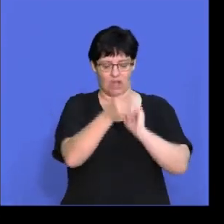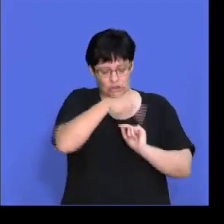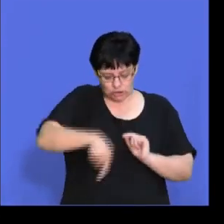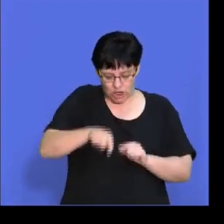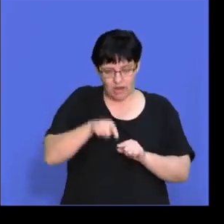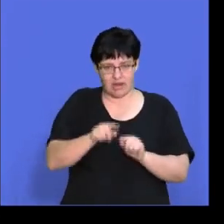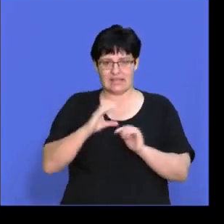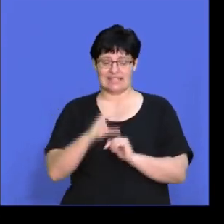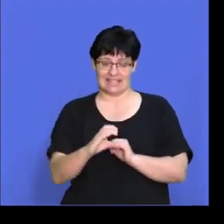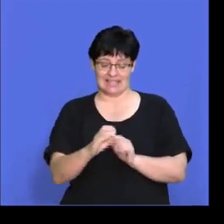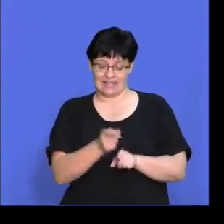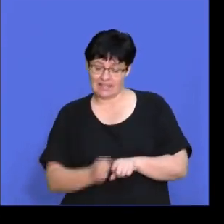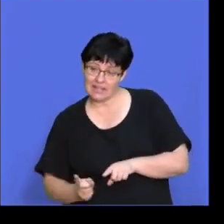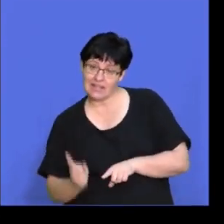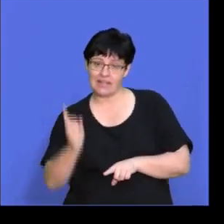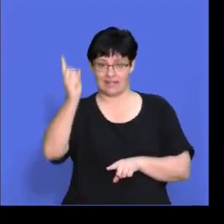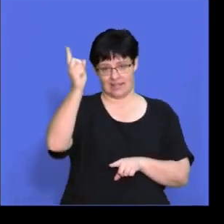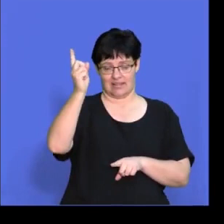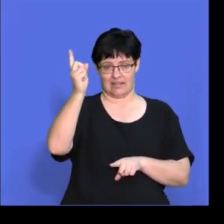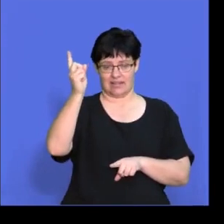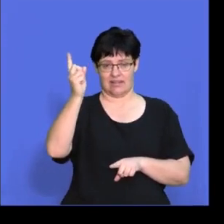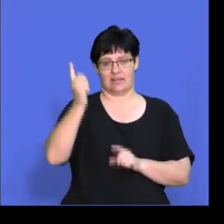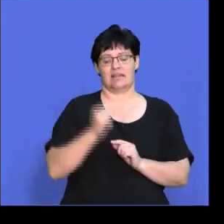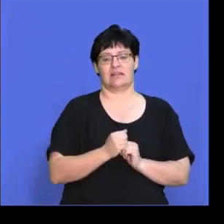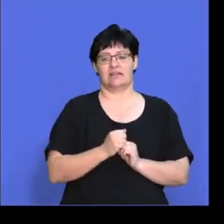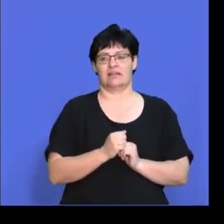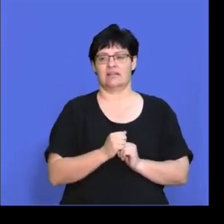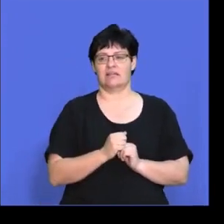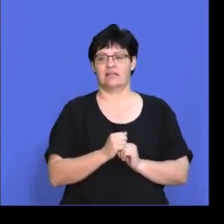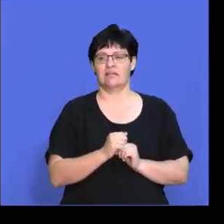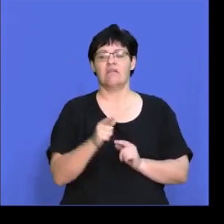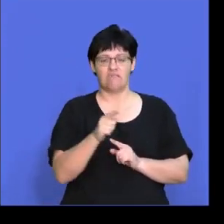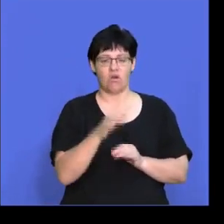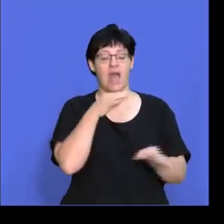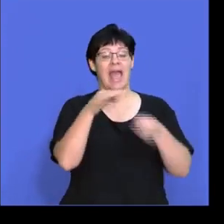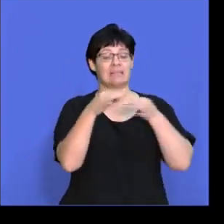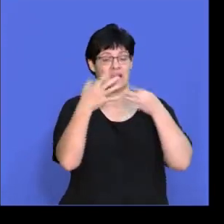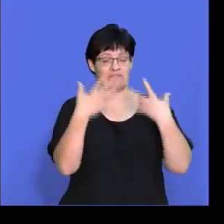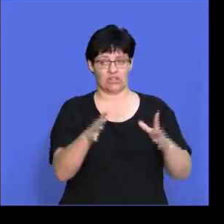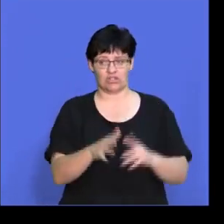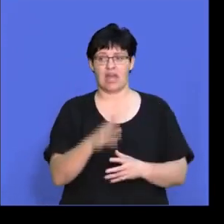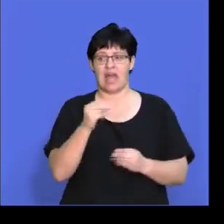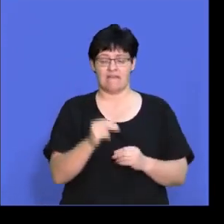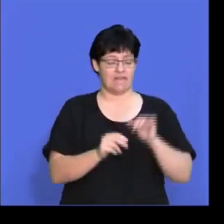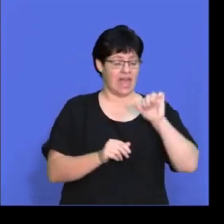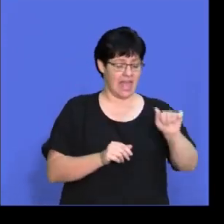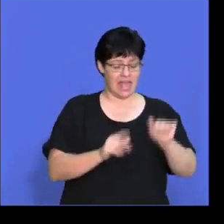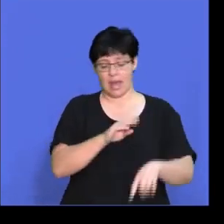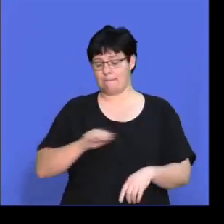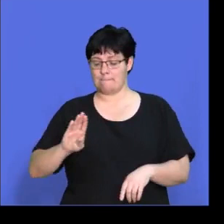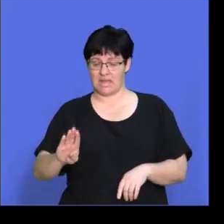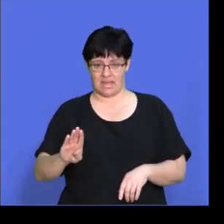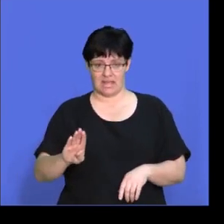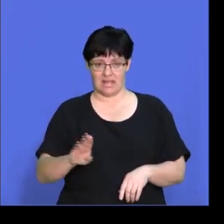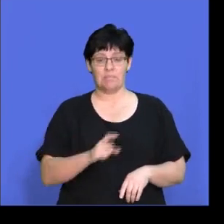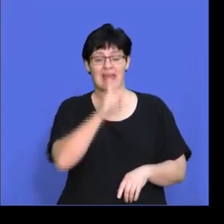point over here, point C, and then turning around, going up. And as was explained, there's A and B over there. Those are